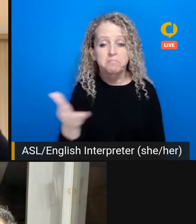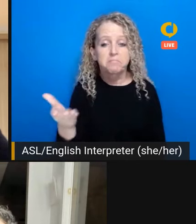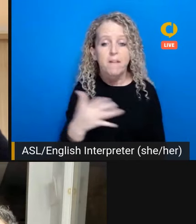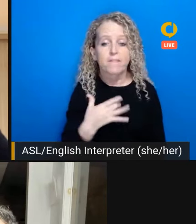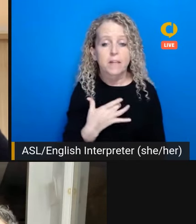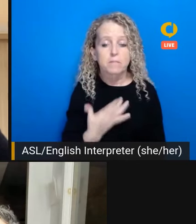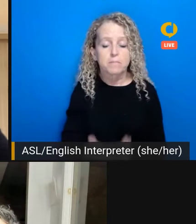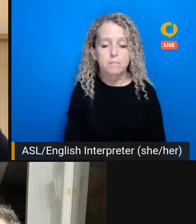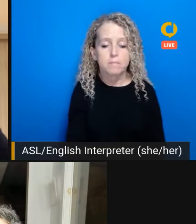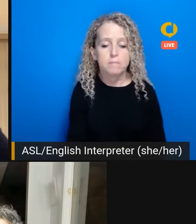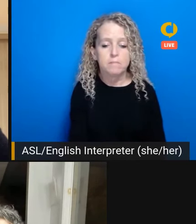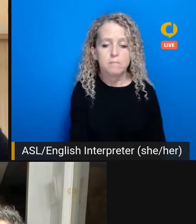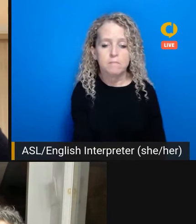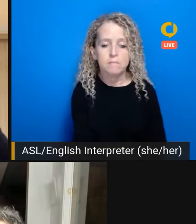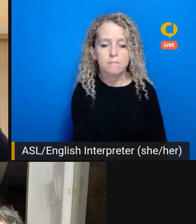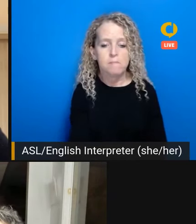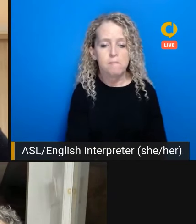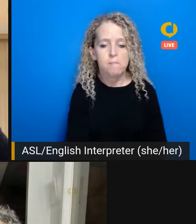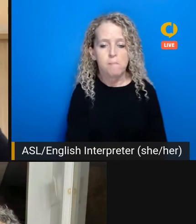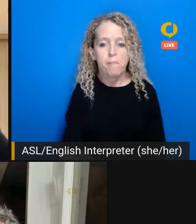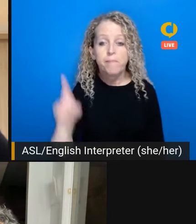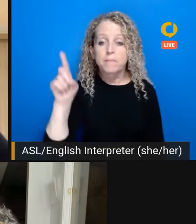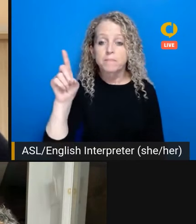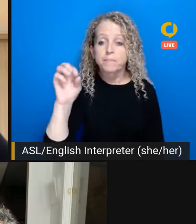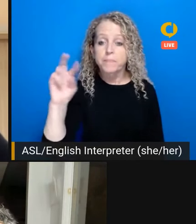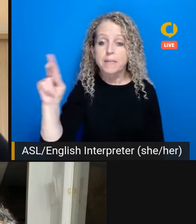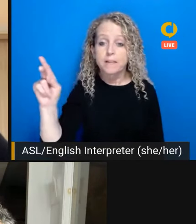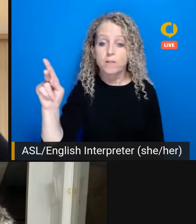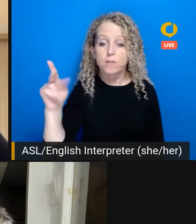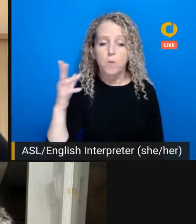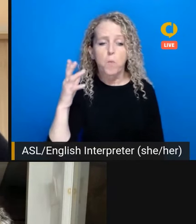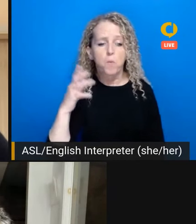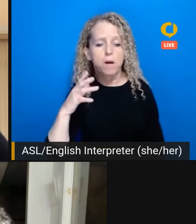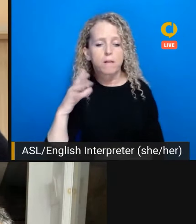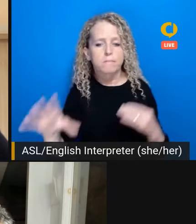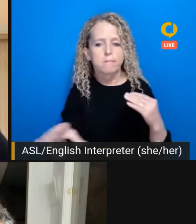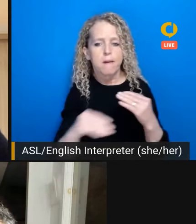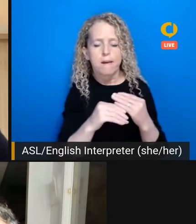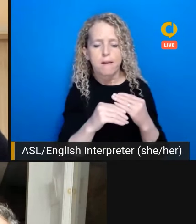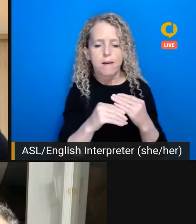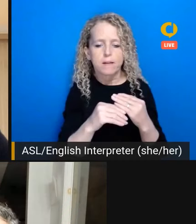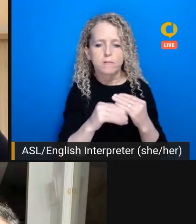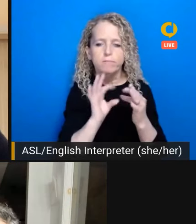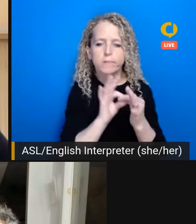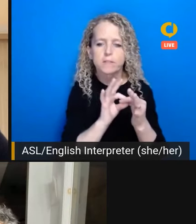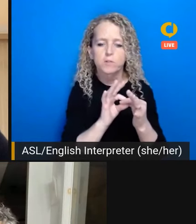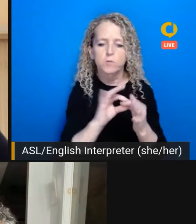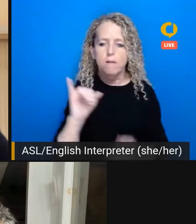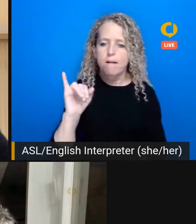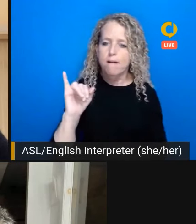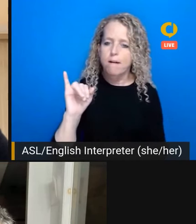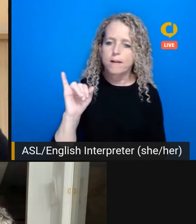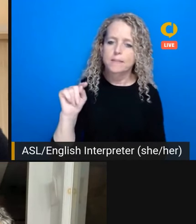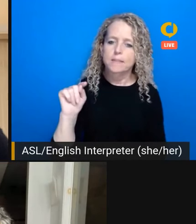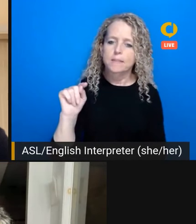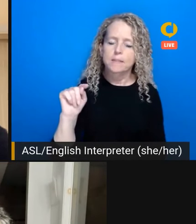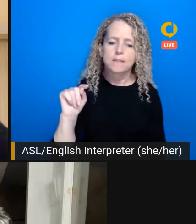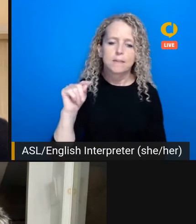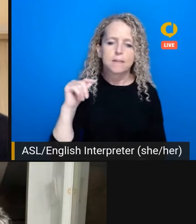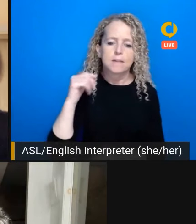would actually, I just wanted to build a little bit on the IT as an emergent